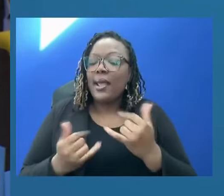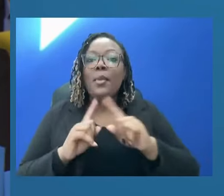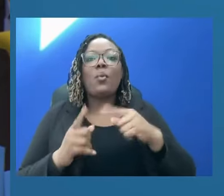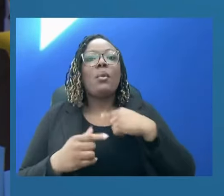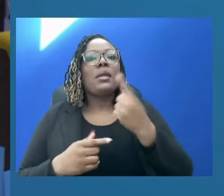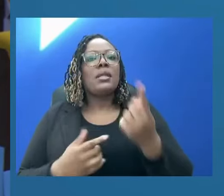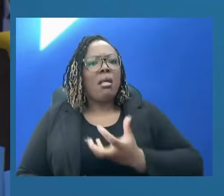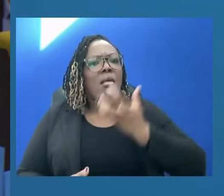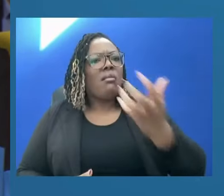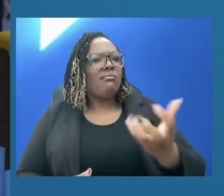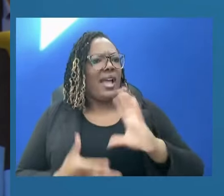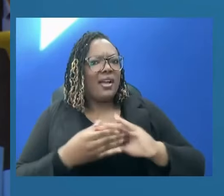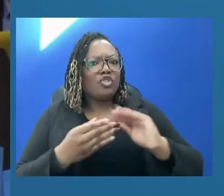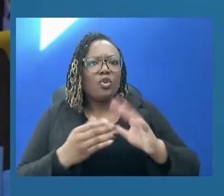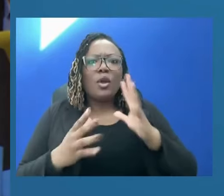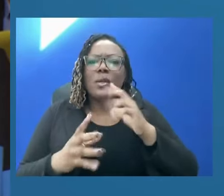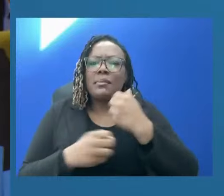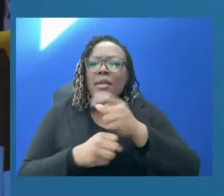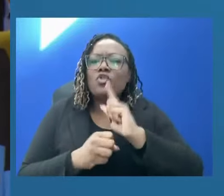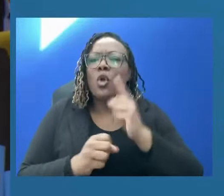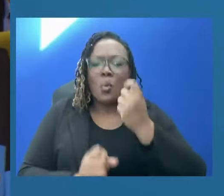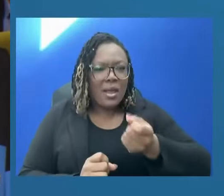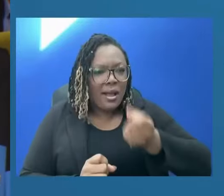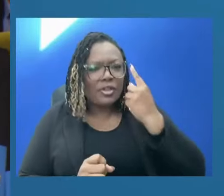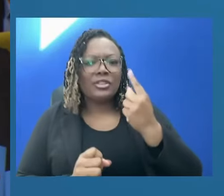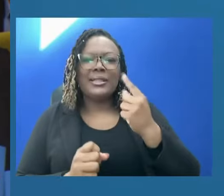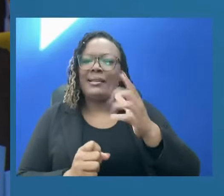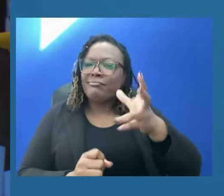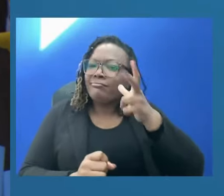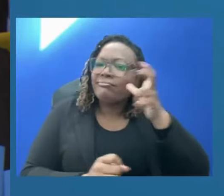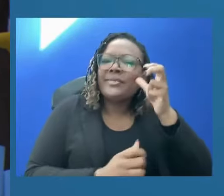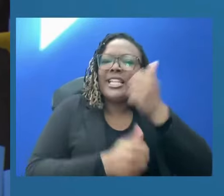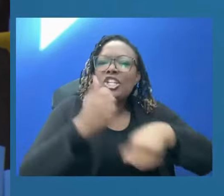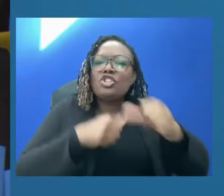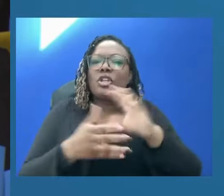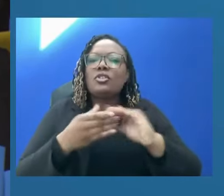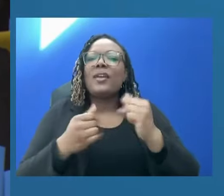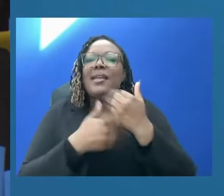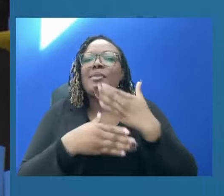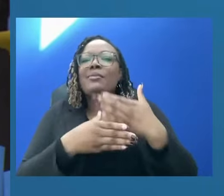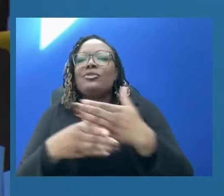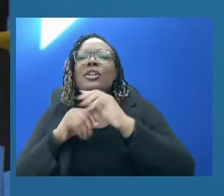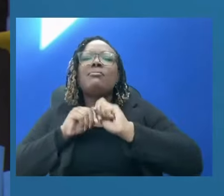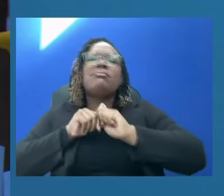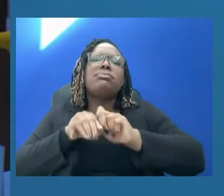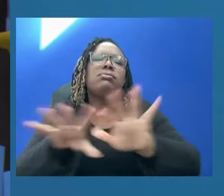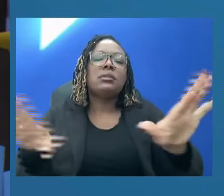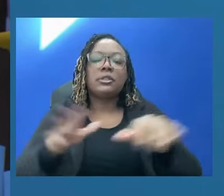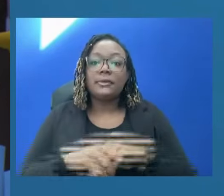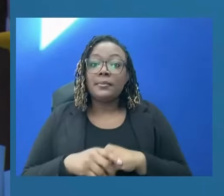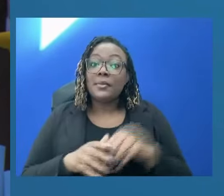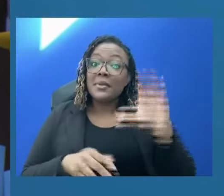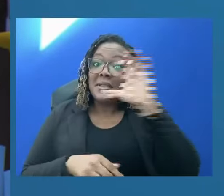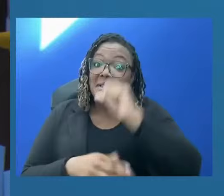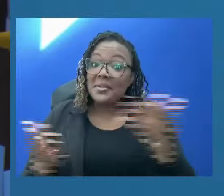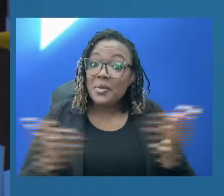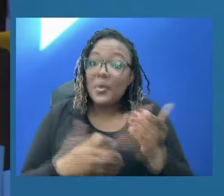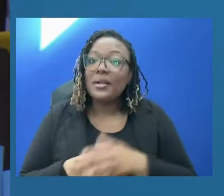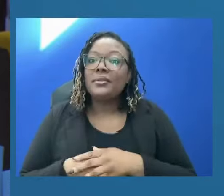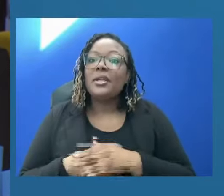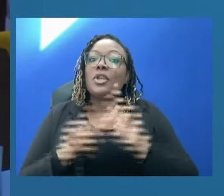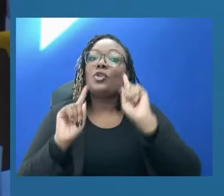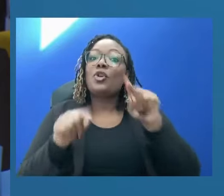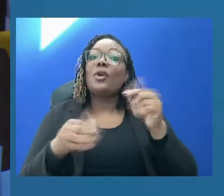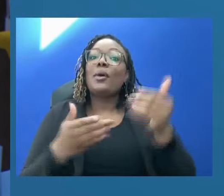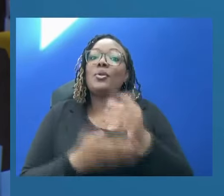stories. Let's capture those stories and be able to share them more broadly. So guess what? You can go to our new